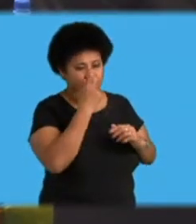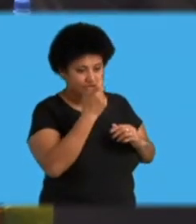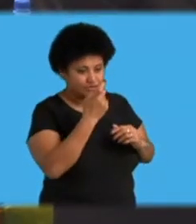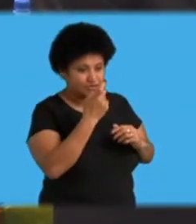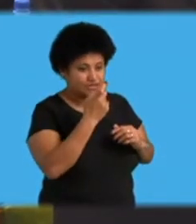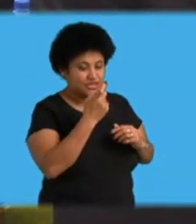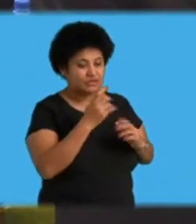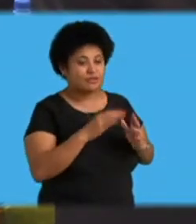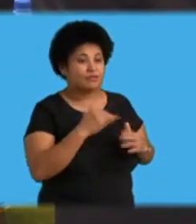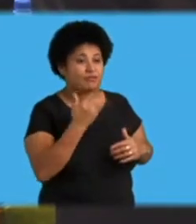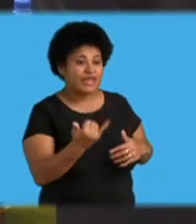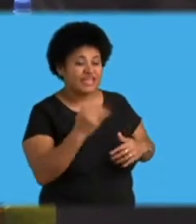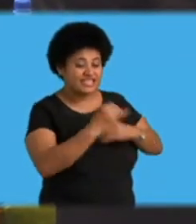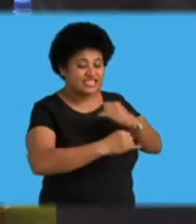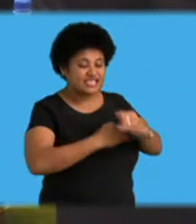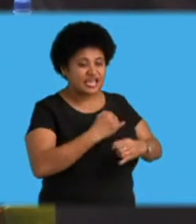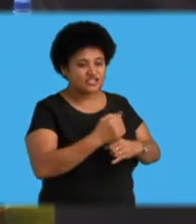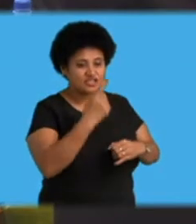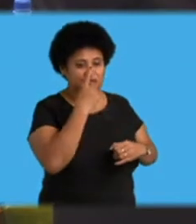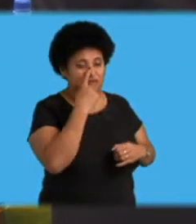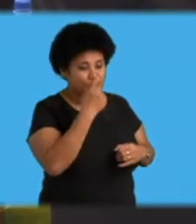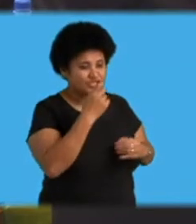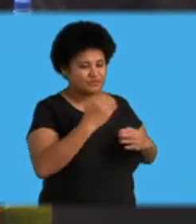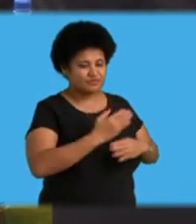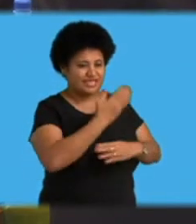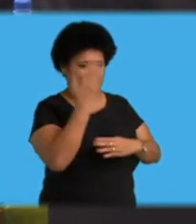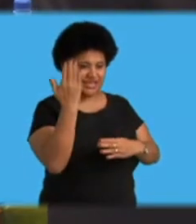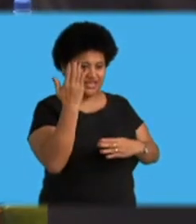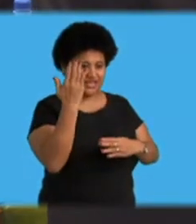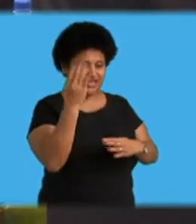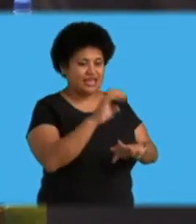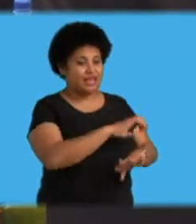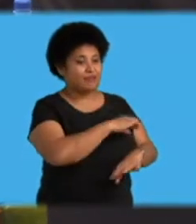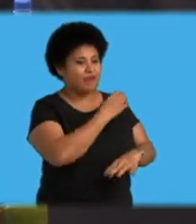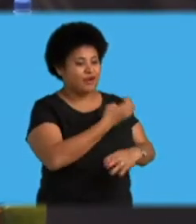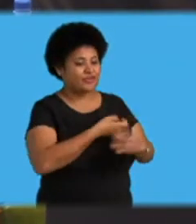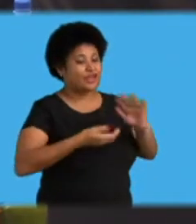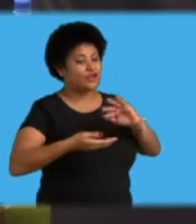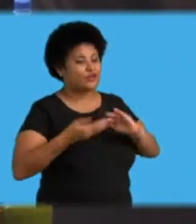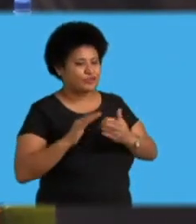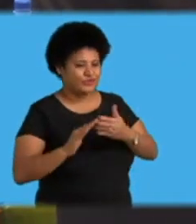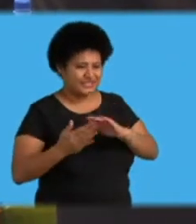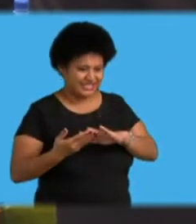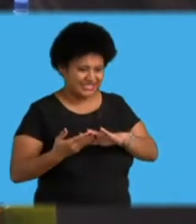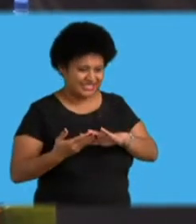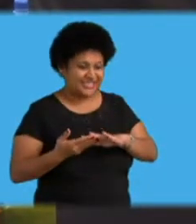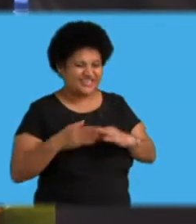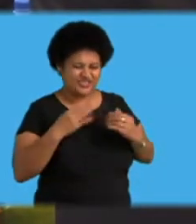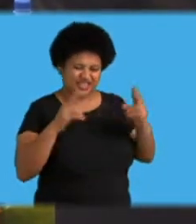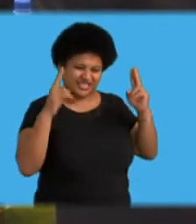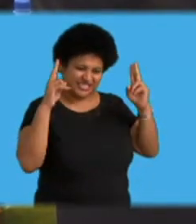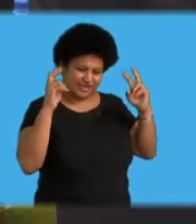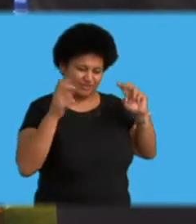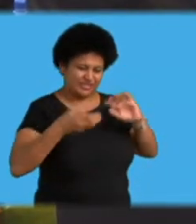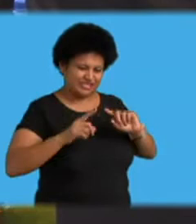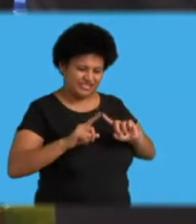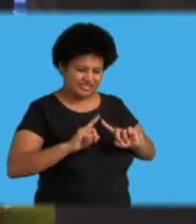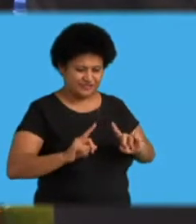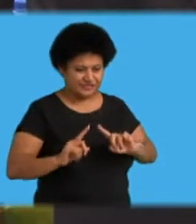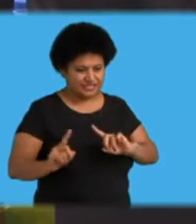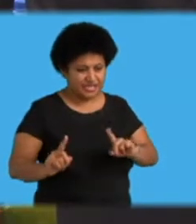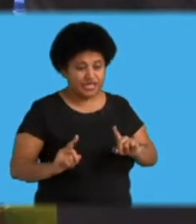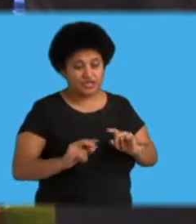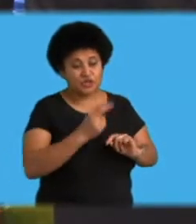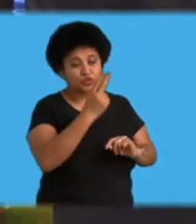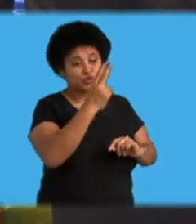International Museum Day, museums empowering communities, Madam Speaker. And 2 weeks ago, Madam Speaker, on